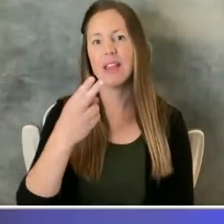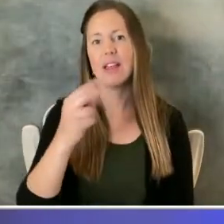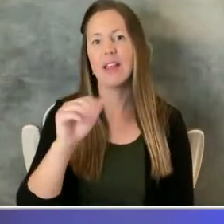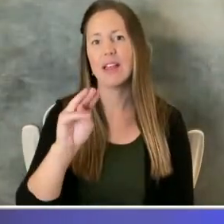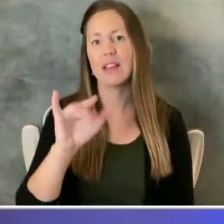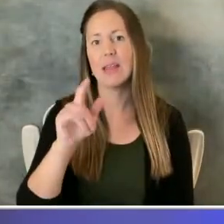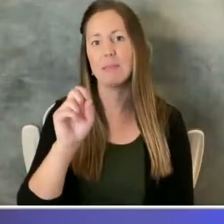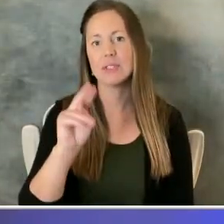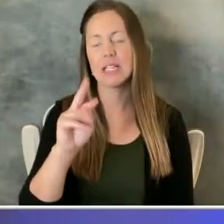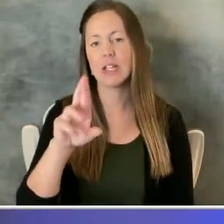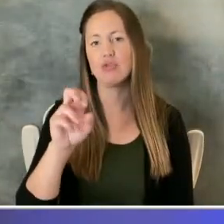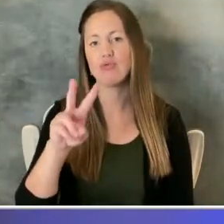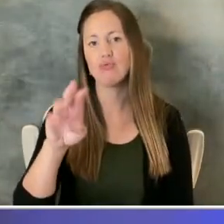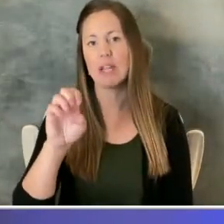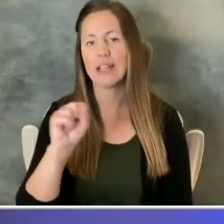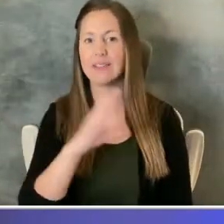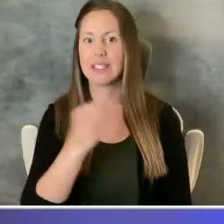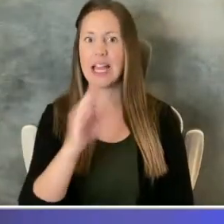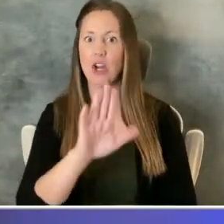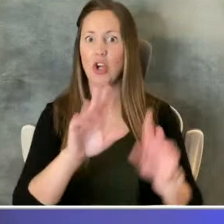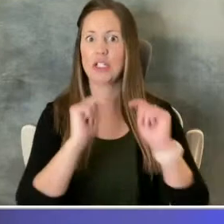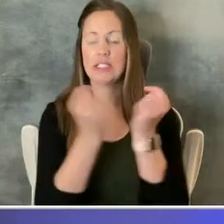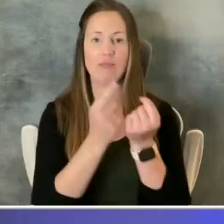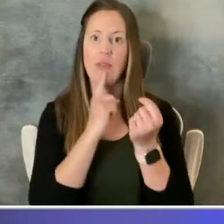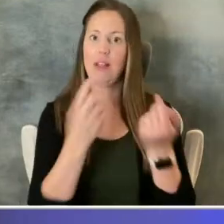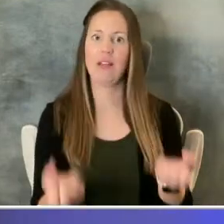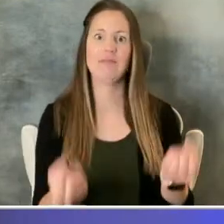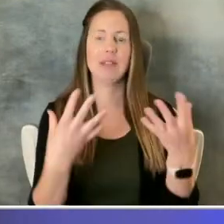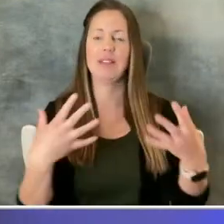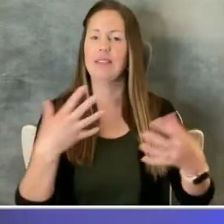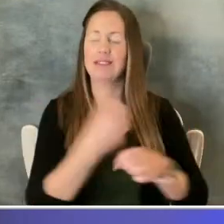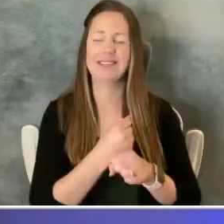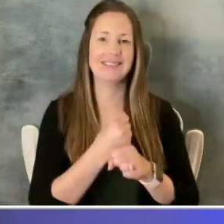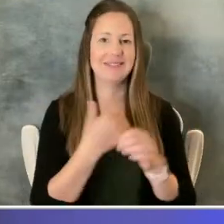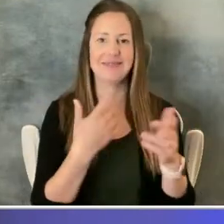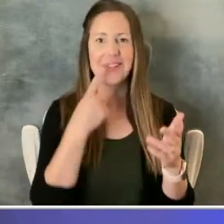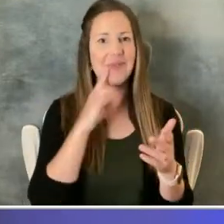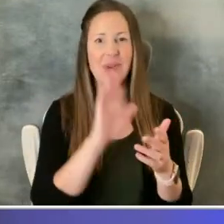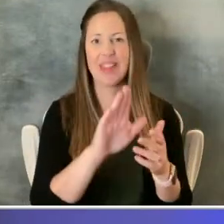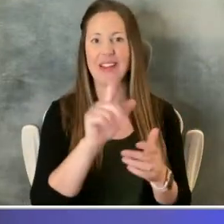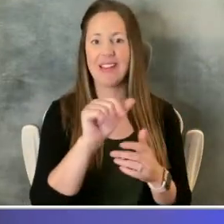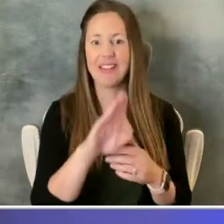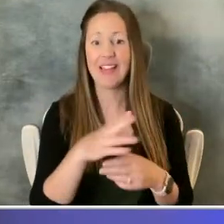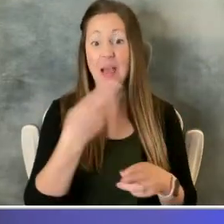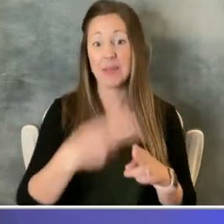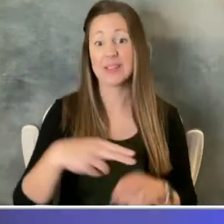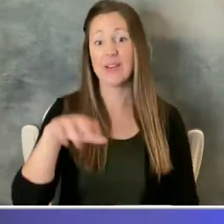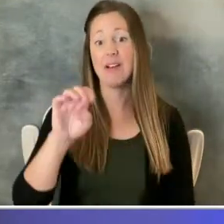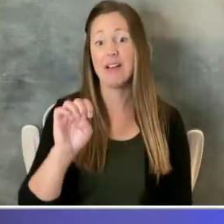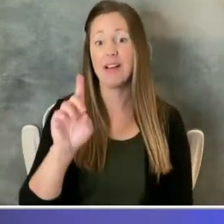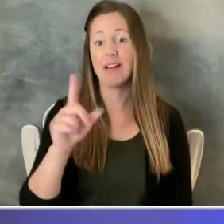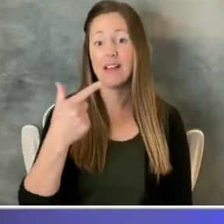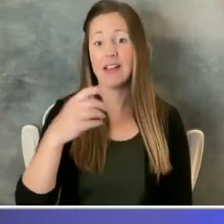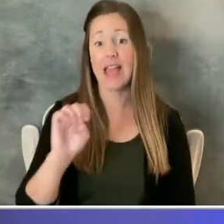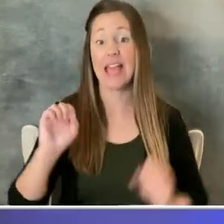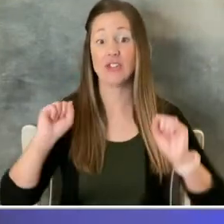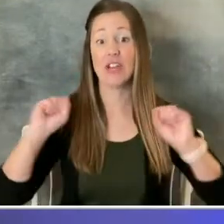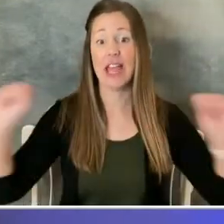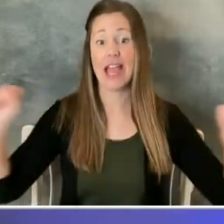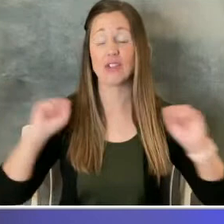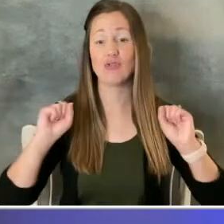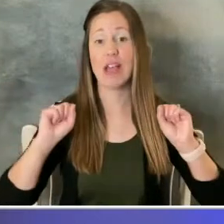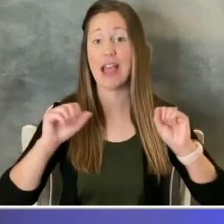have lots of acronyms for it. Their lab is called EDGE, which stands for Exercise Diet